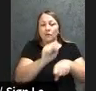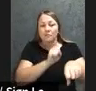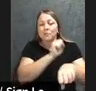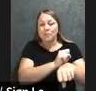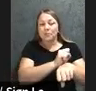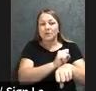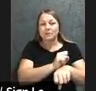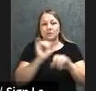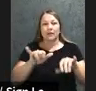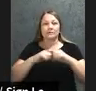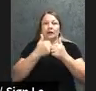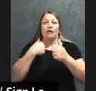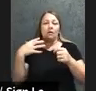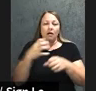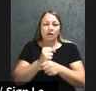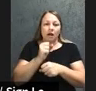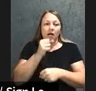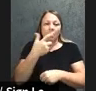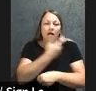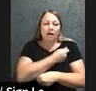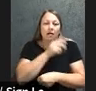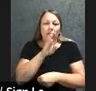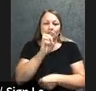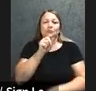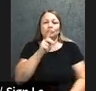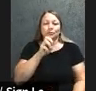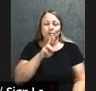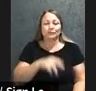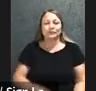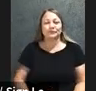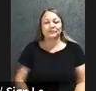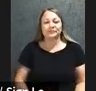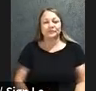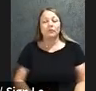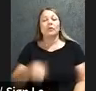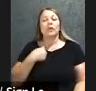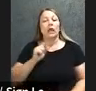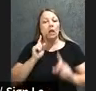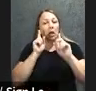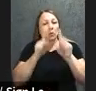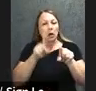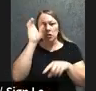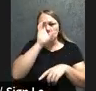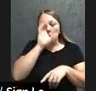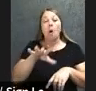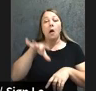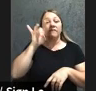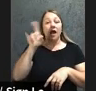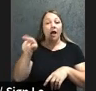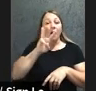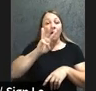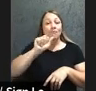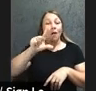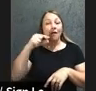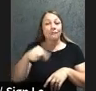how I got my booster a couple of weeks ago. Vaccines.gov, I found a Walgreens that was nearby that had appointments and booked it